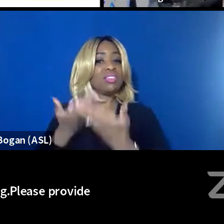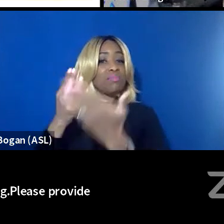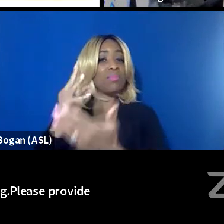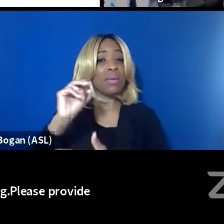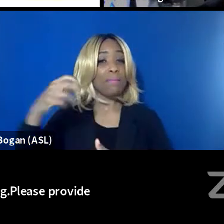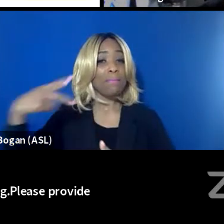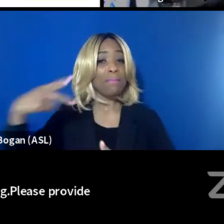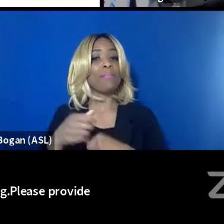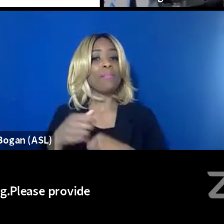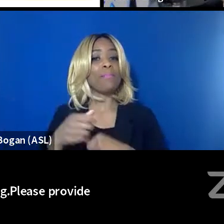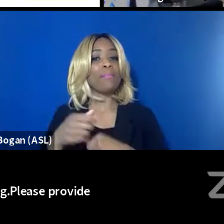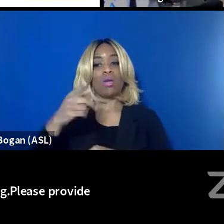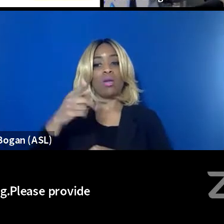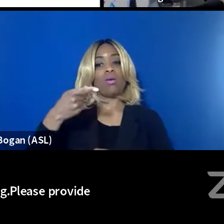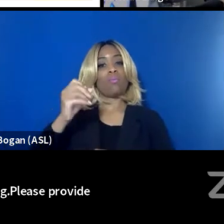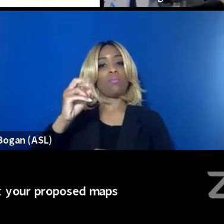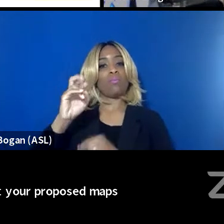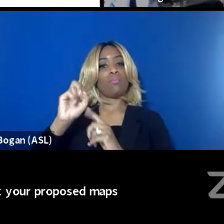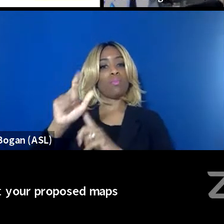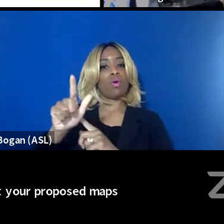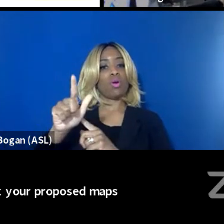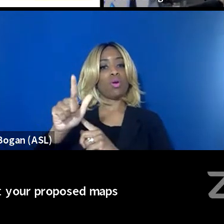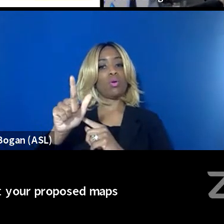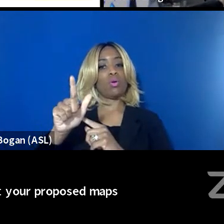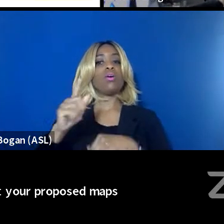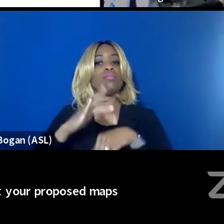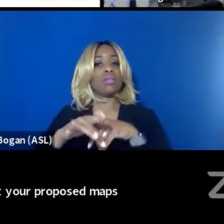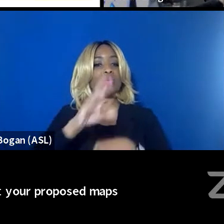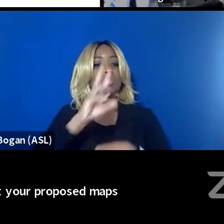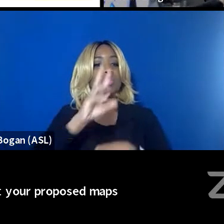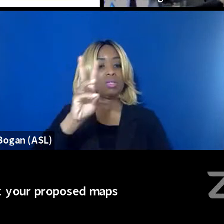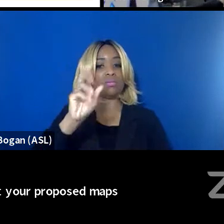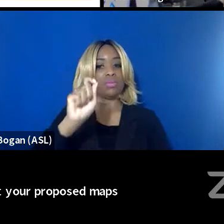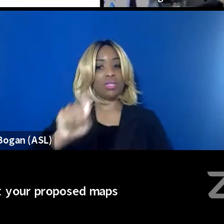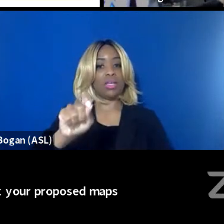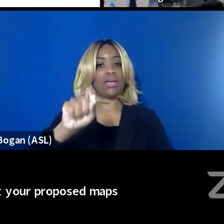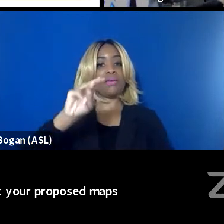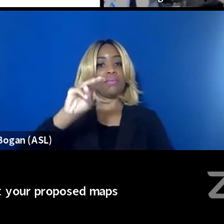in the public comment portal, which is available at